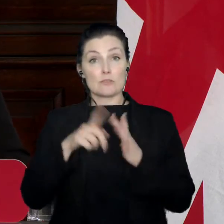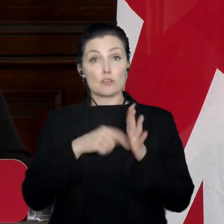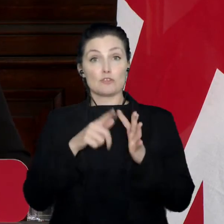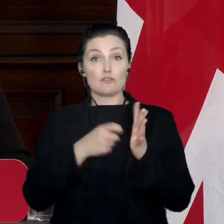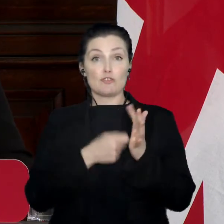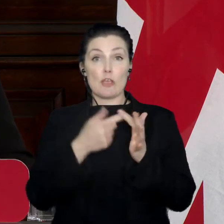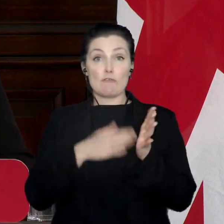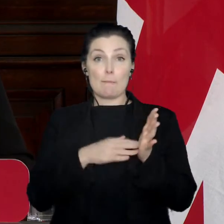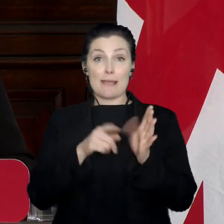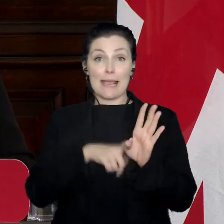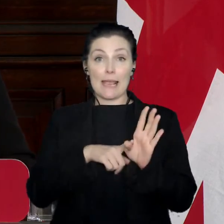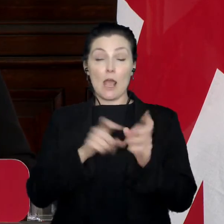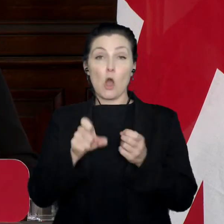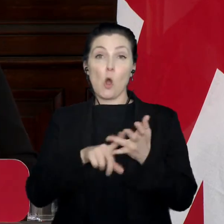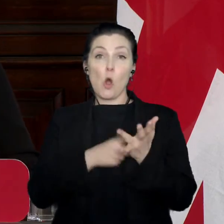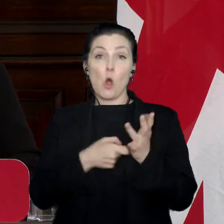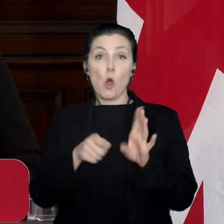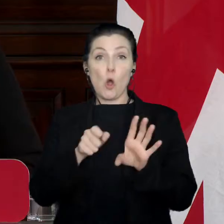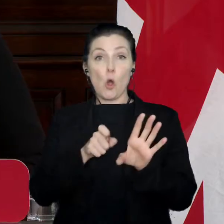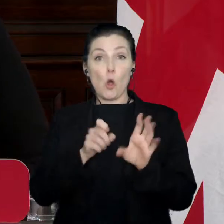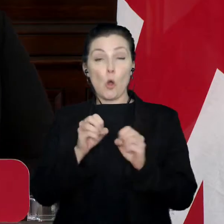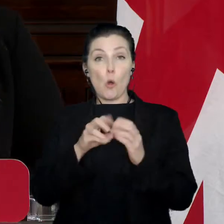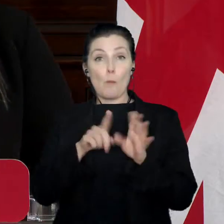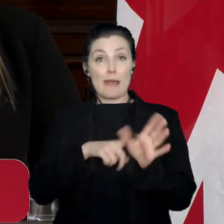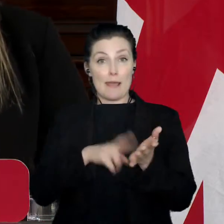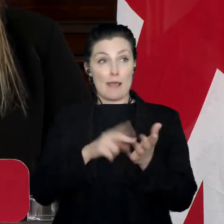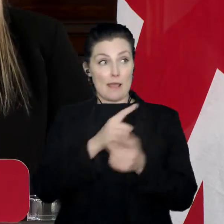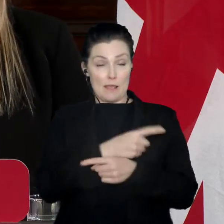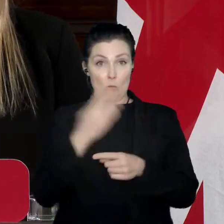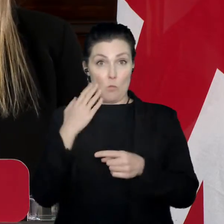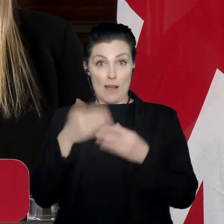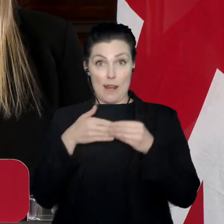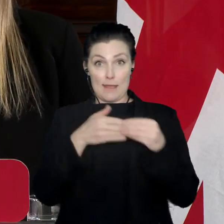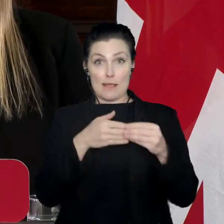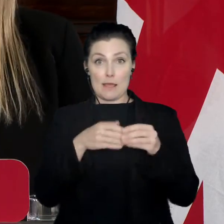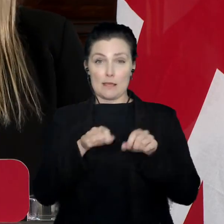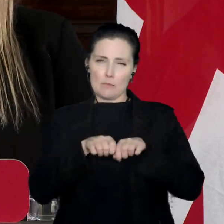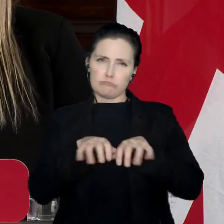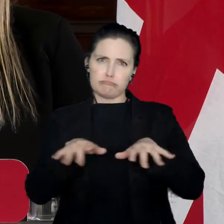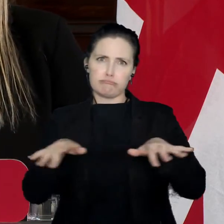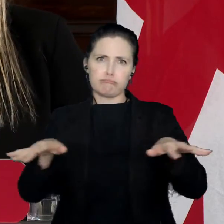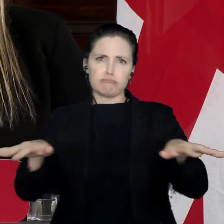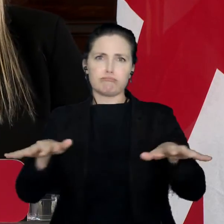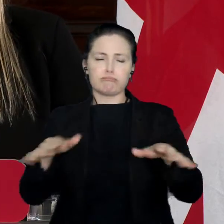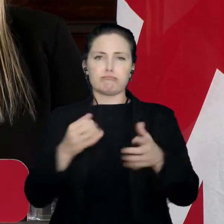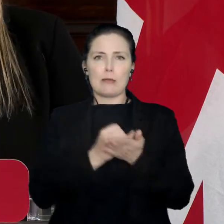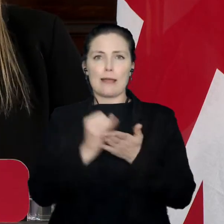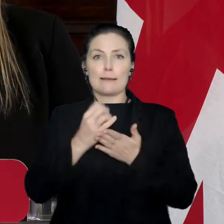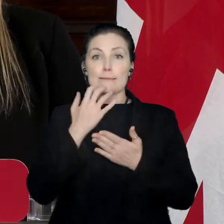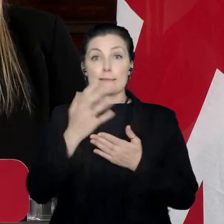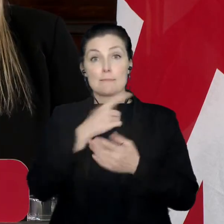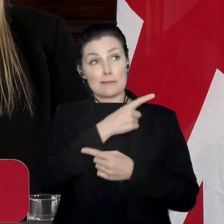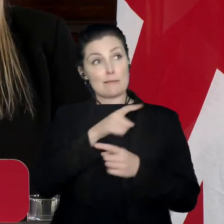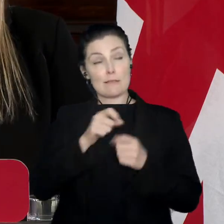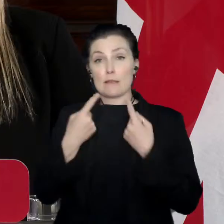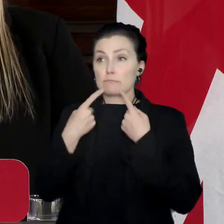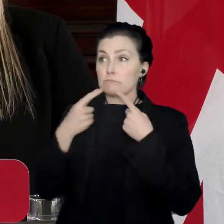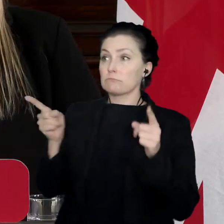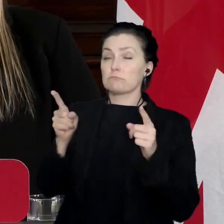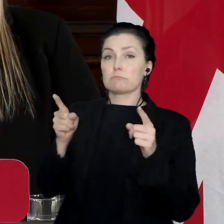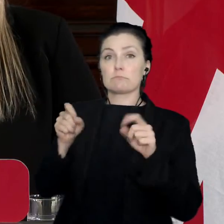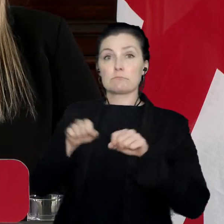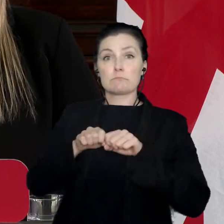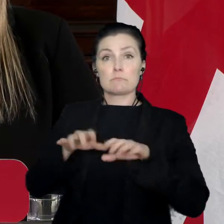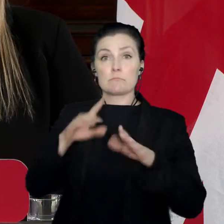in the party had flourished, even released a statement alleging that the scale of the problem was